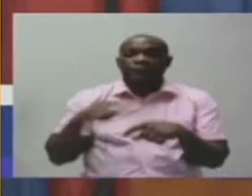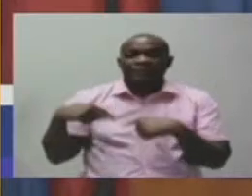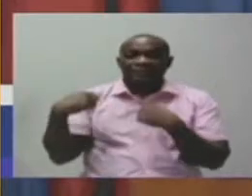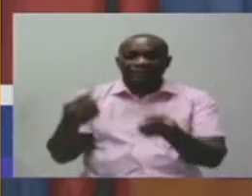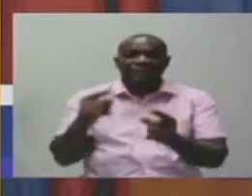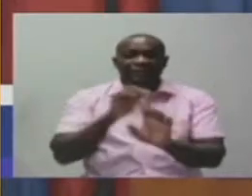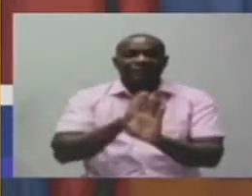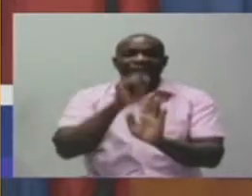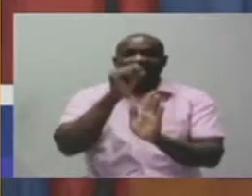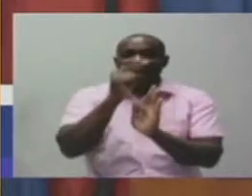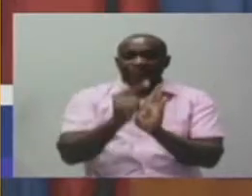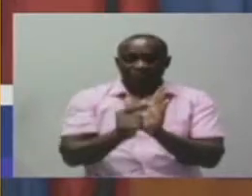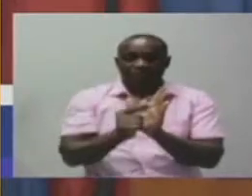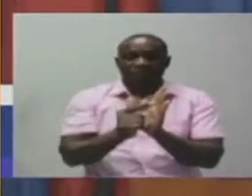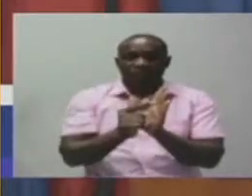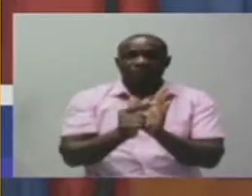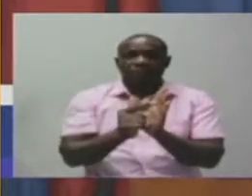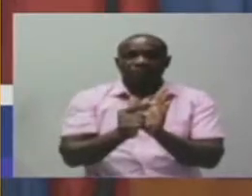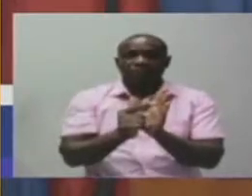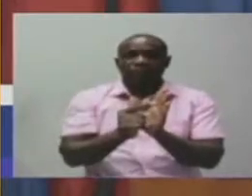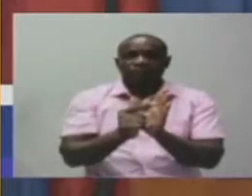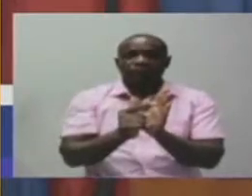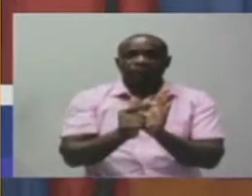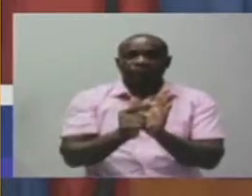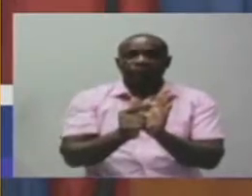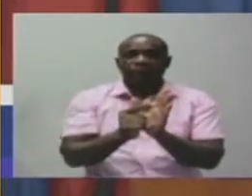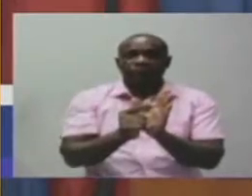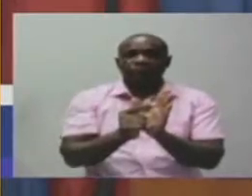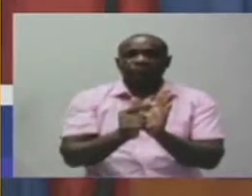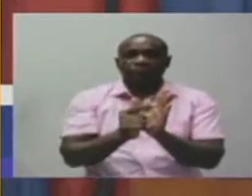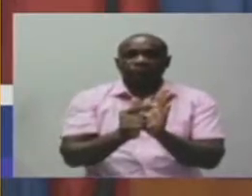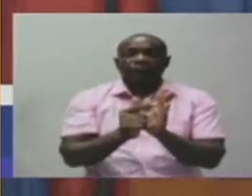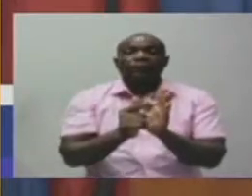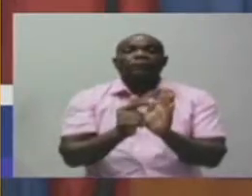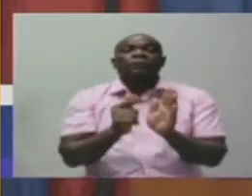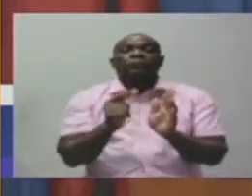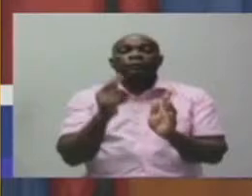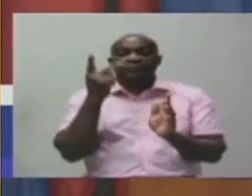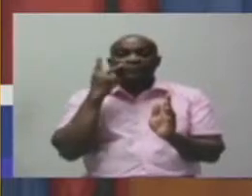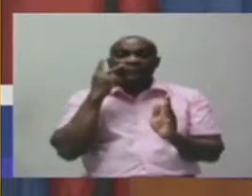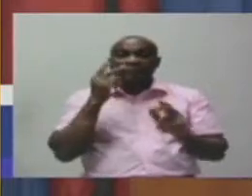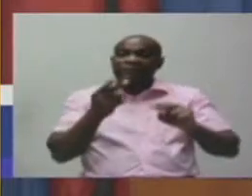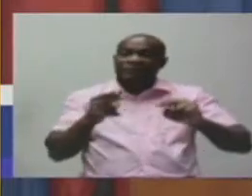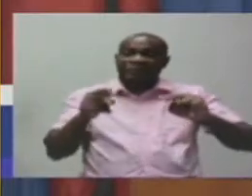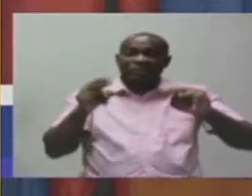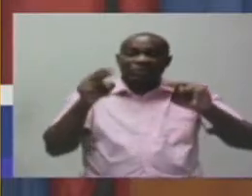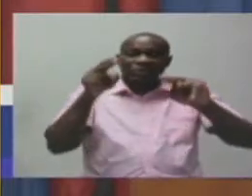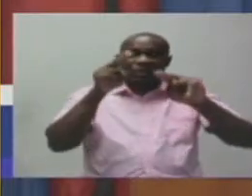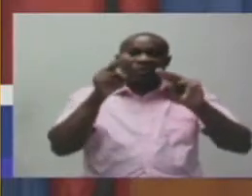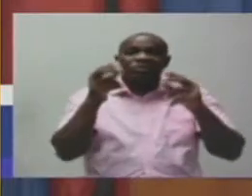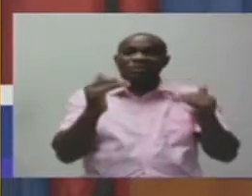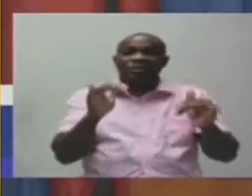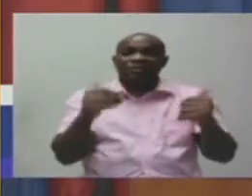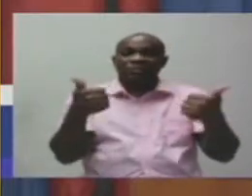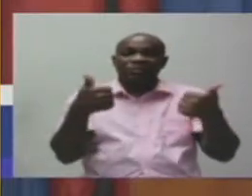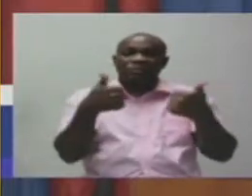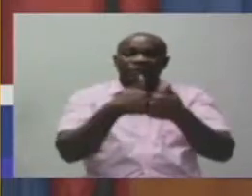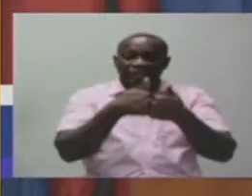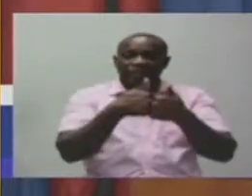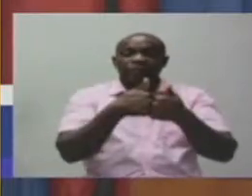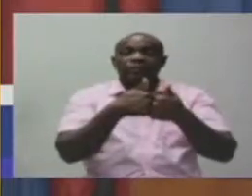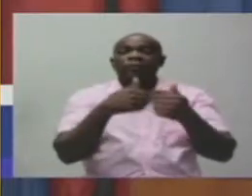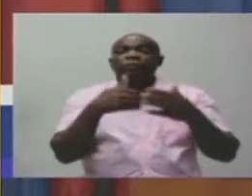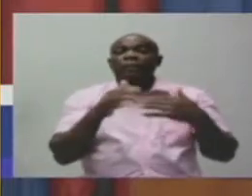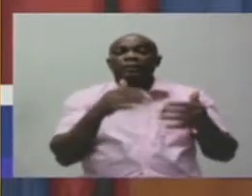that the last wave. But the challenge now is that we have increased our capacity at the accident and emergencies and at